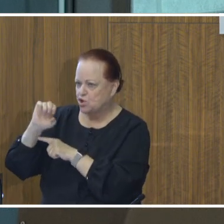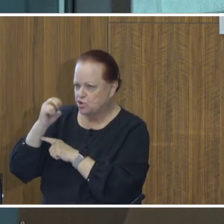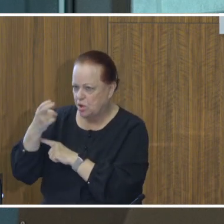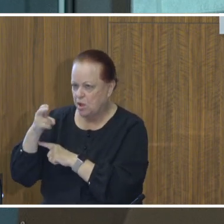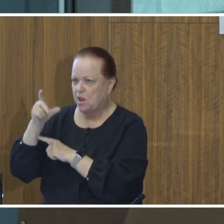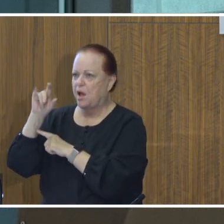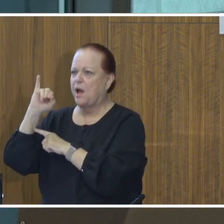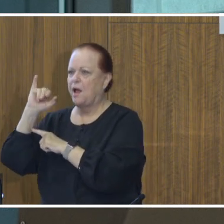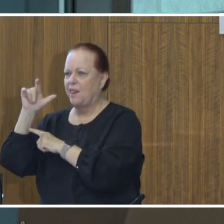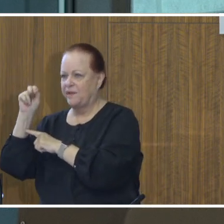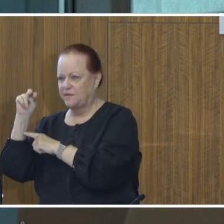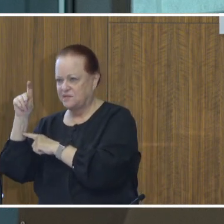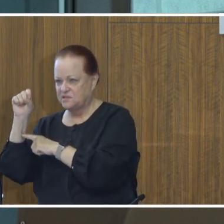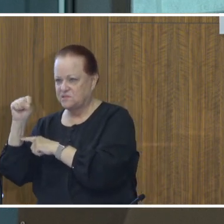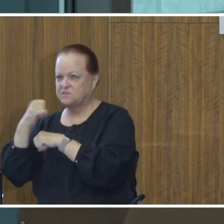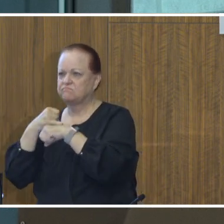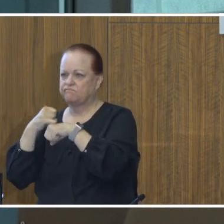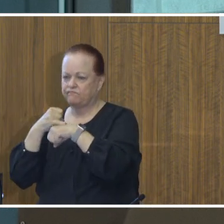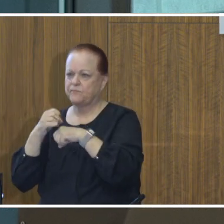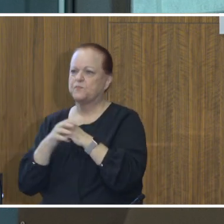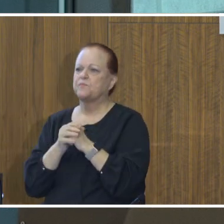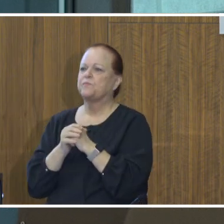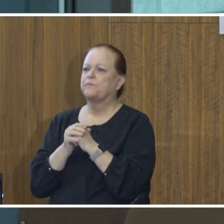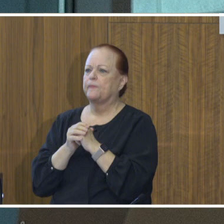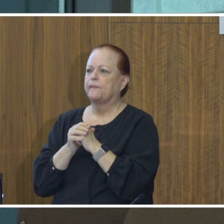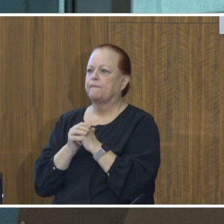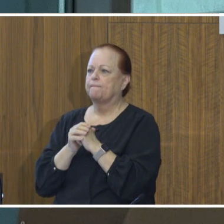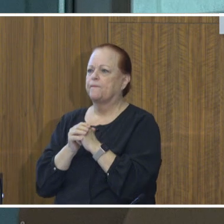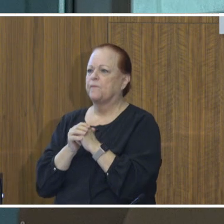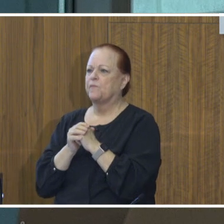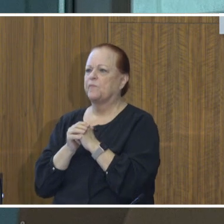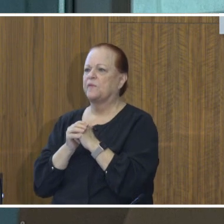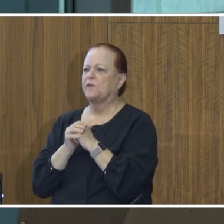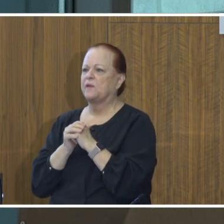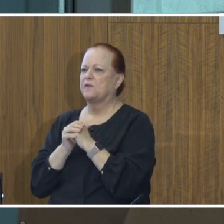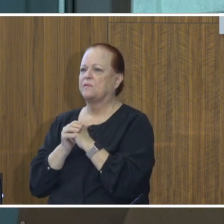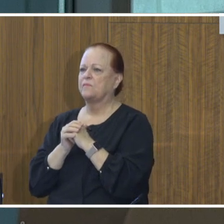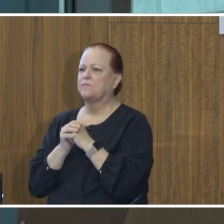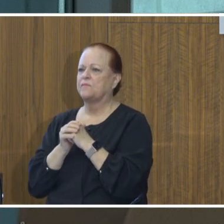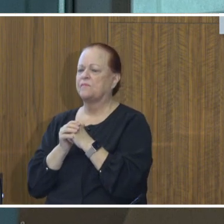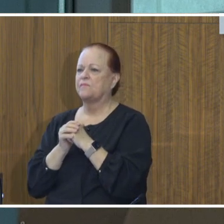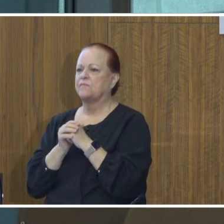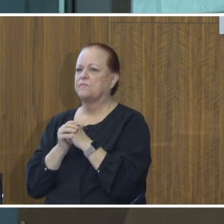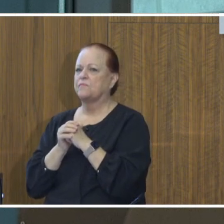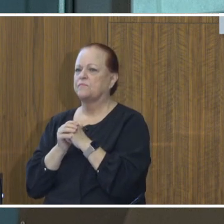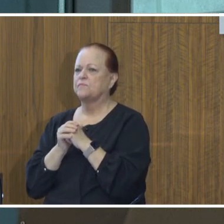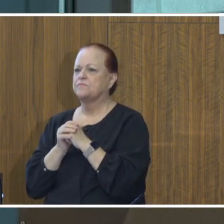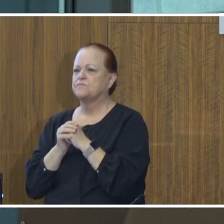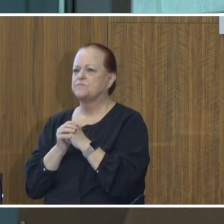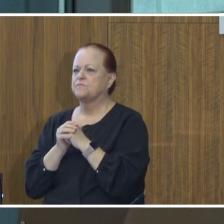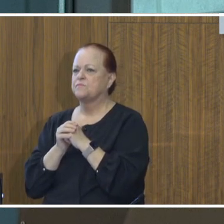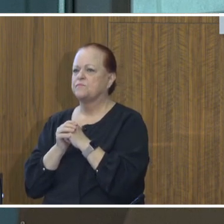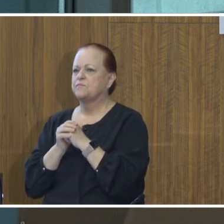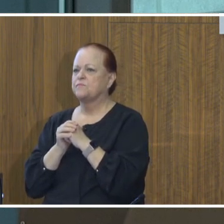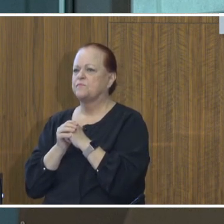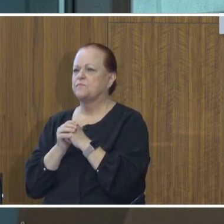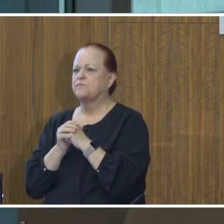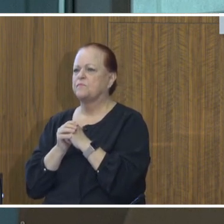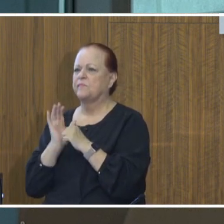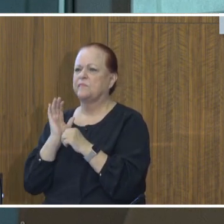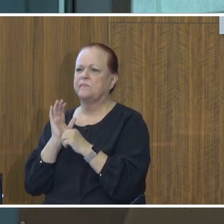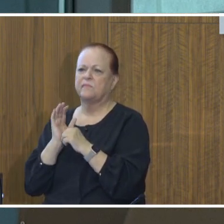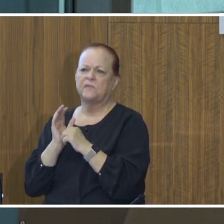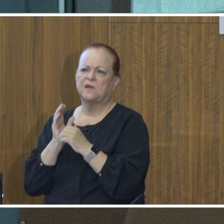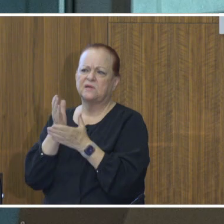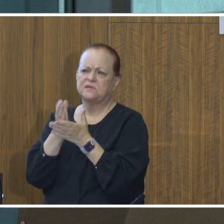and immigration issues that continue to plague the immigrants from the Republic of the Marshall Islands. Our serving